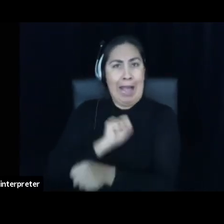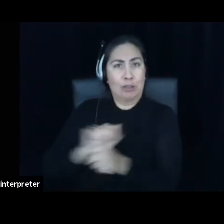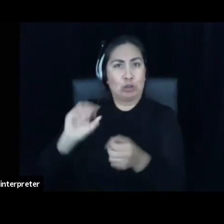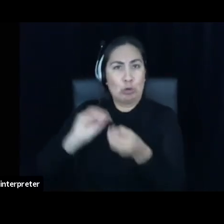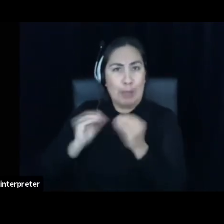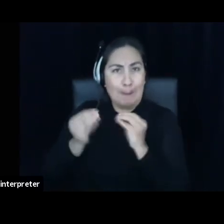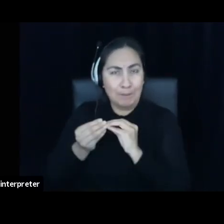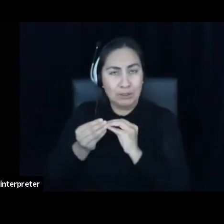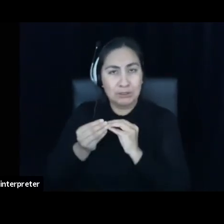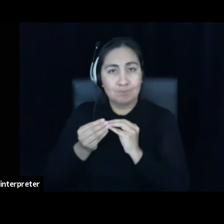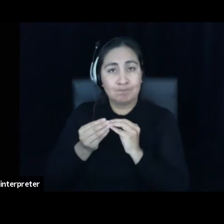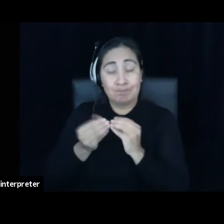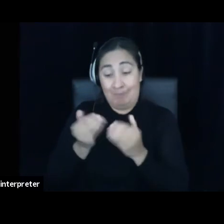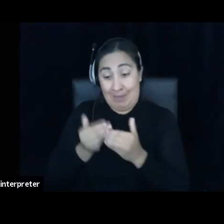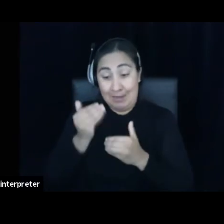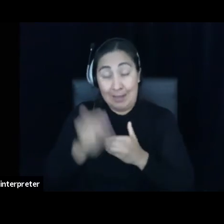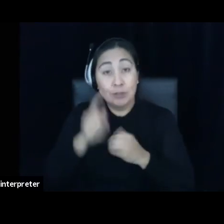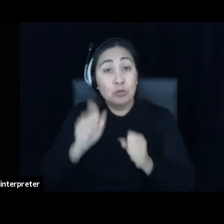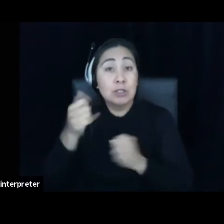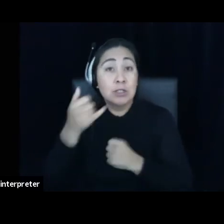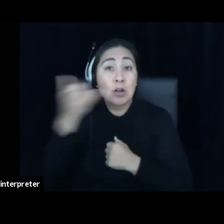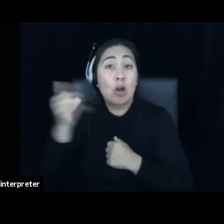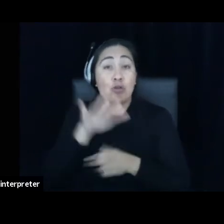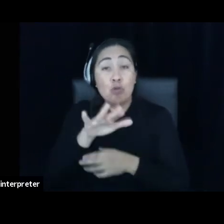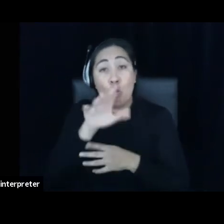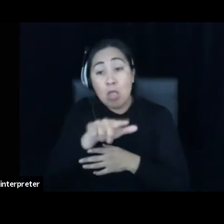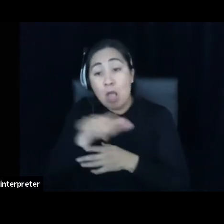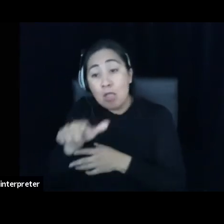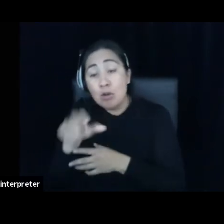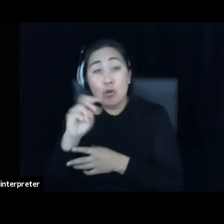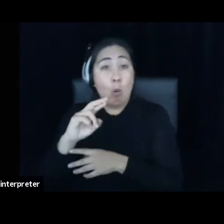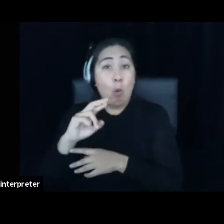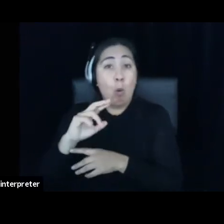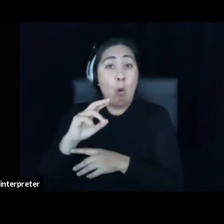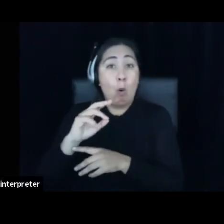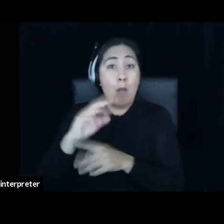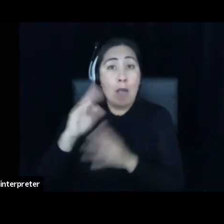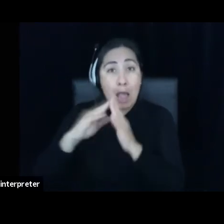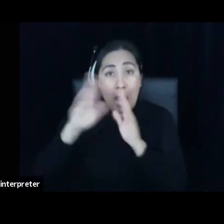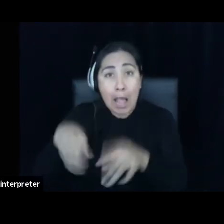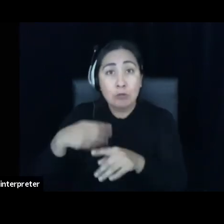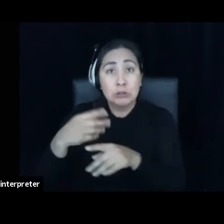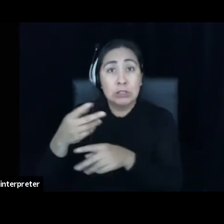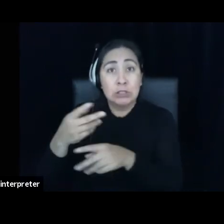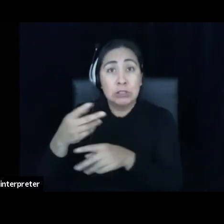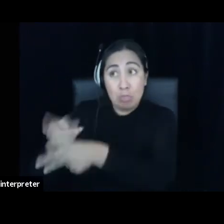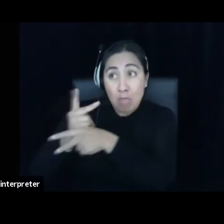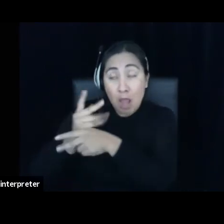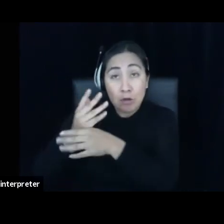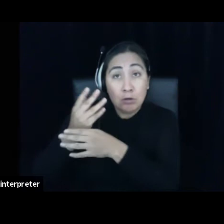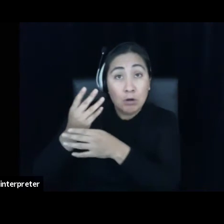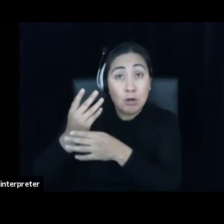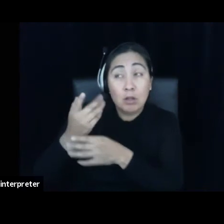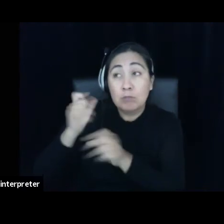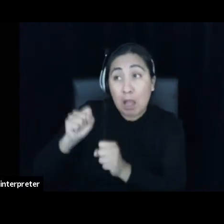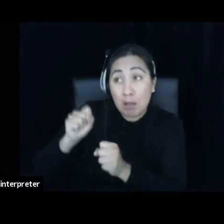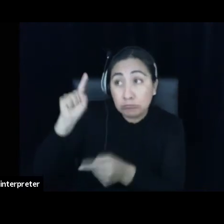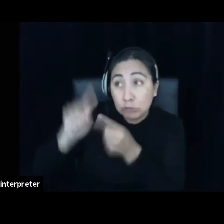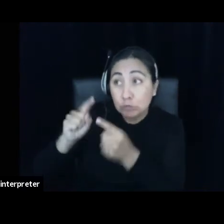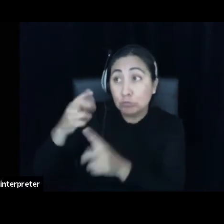your landlord or mortgage lender and ask for reduced rent or no rent for a couple of